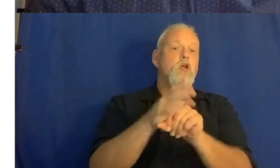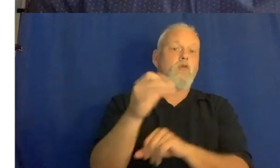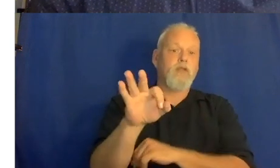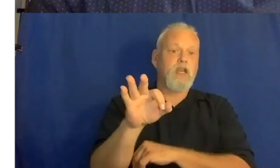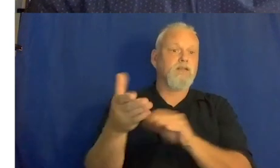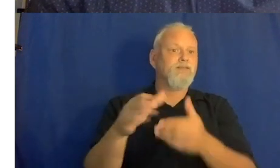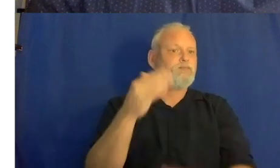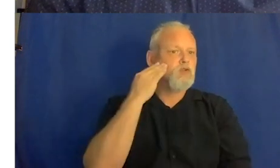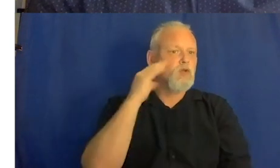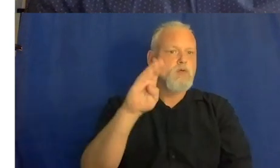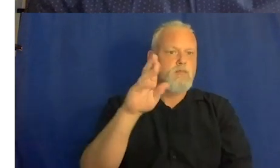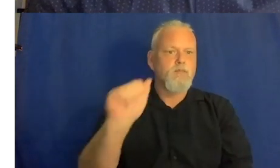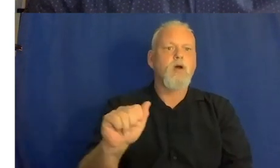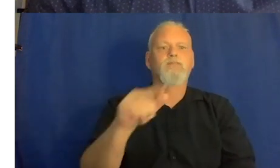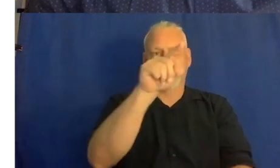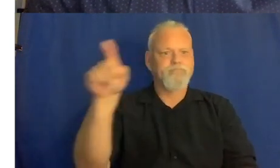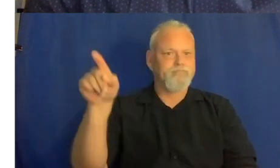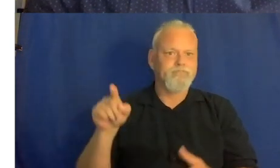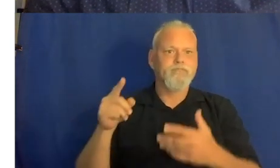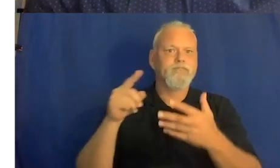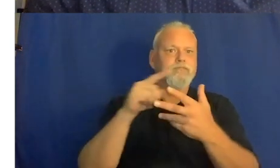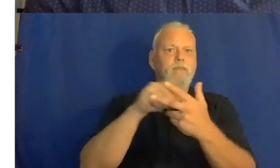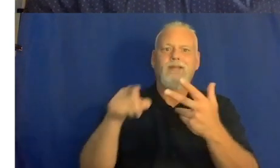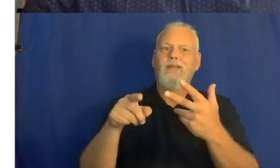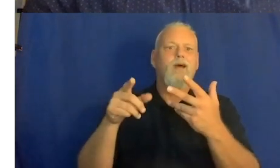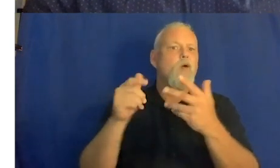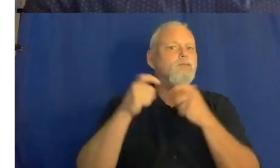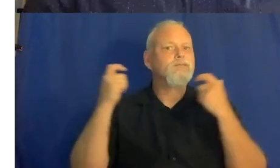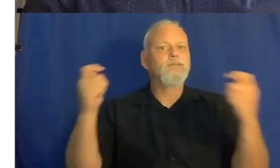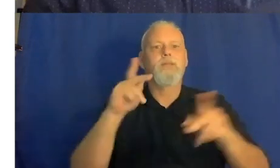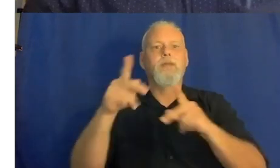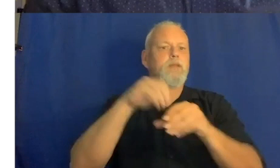Barbara Joseph, Dolores Dockery, Ed Shaw, all giants in our community,